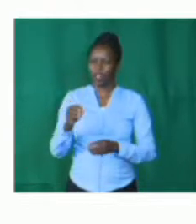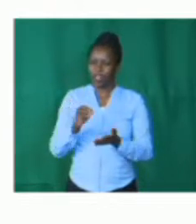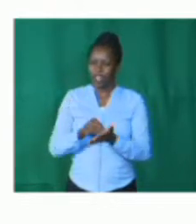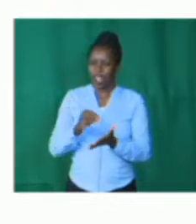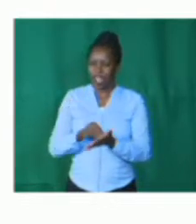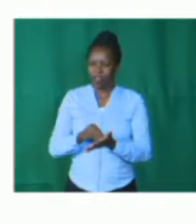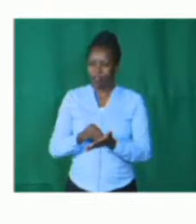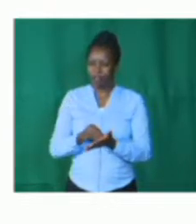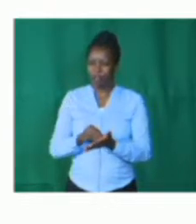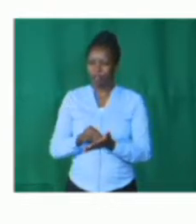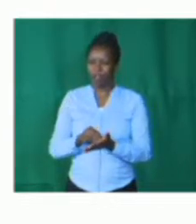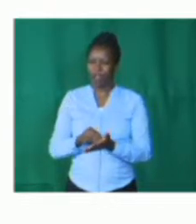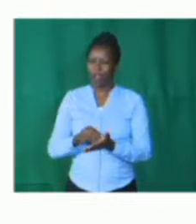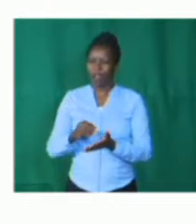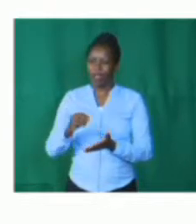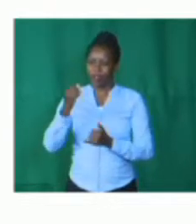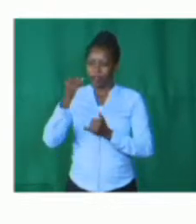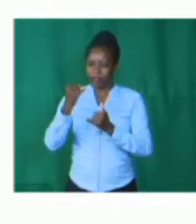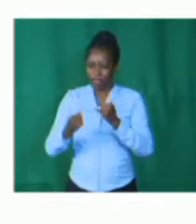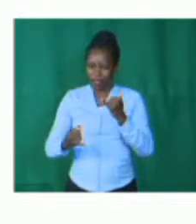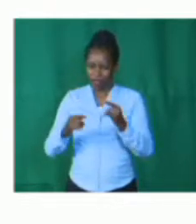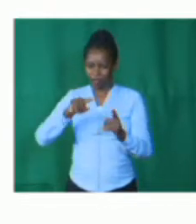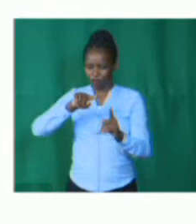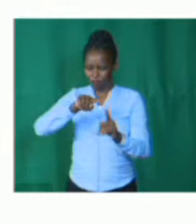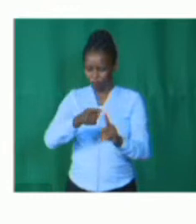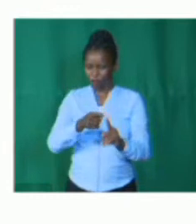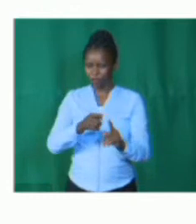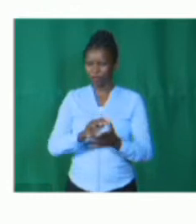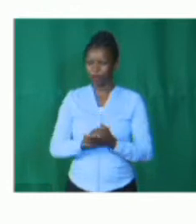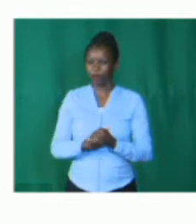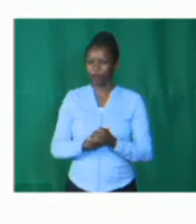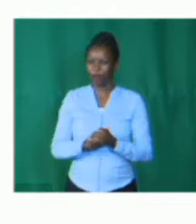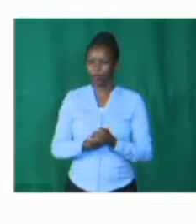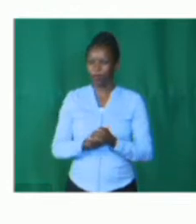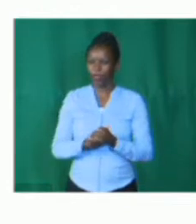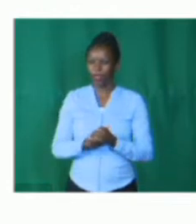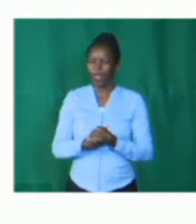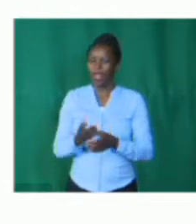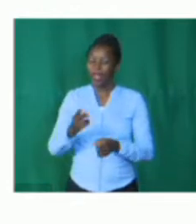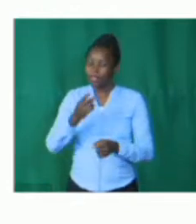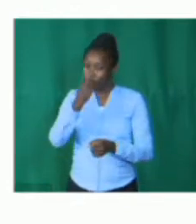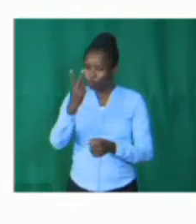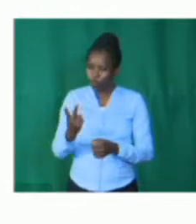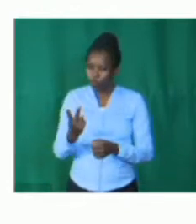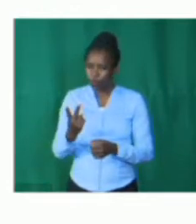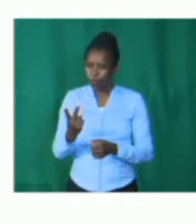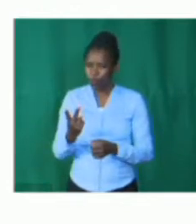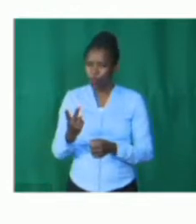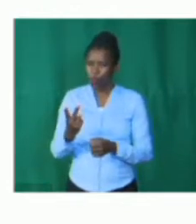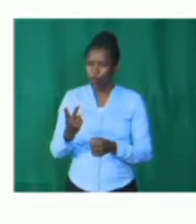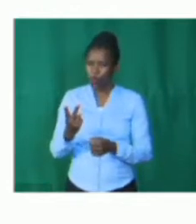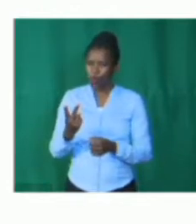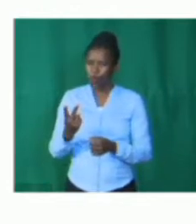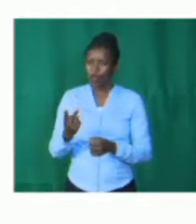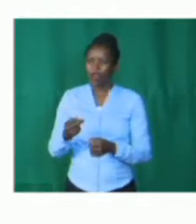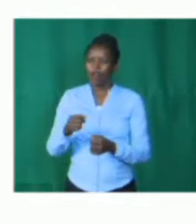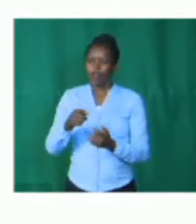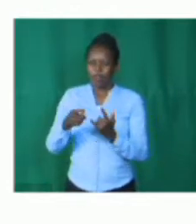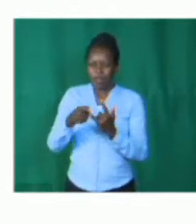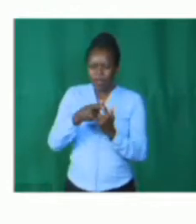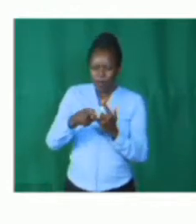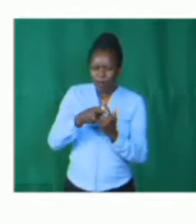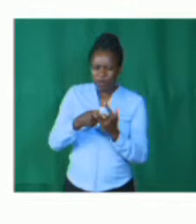end points. The second objective, you should be able to find the coordinates of the